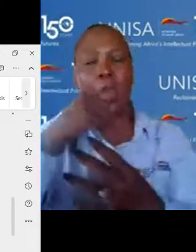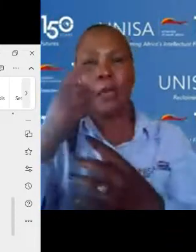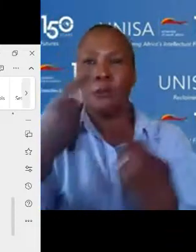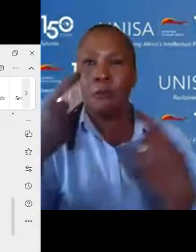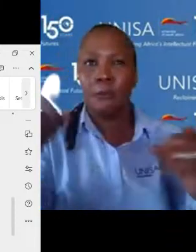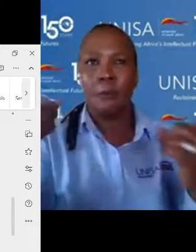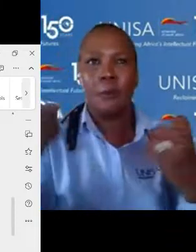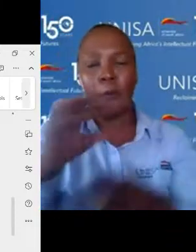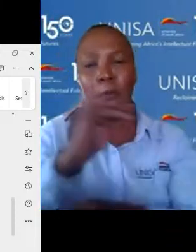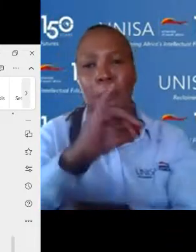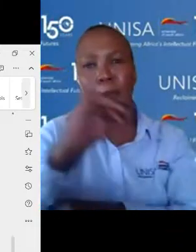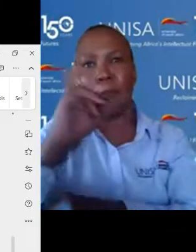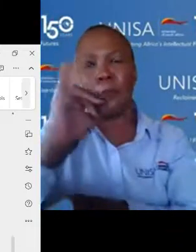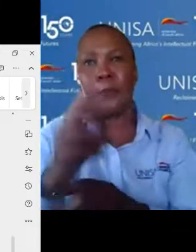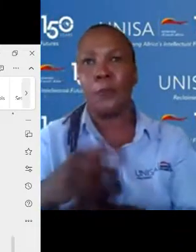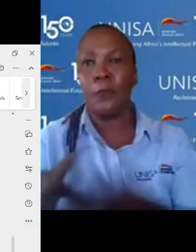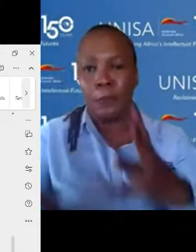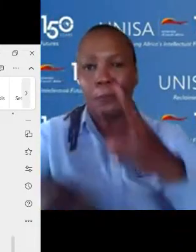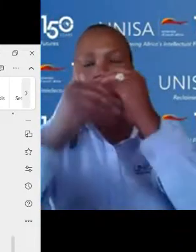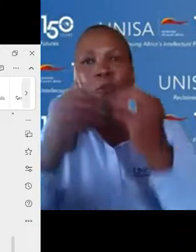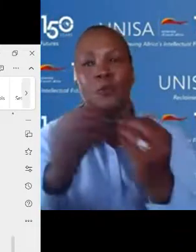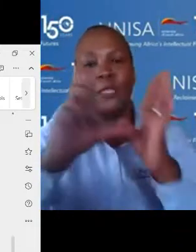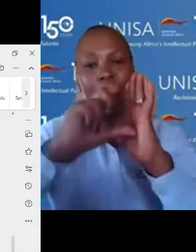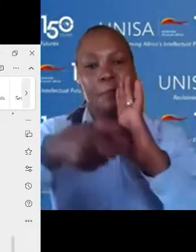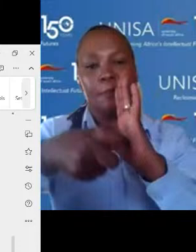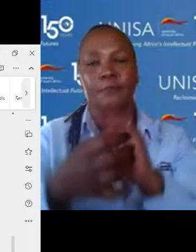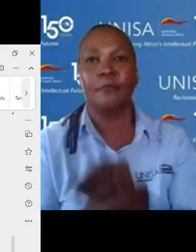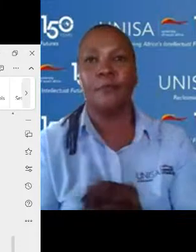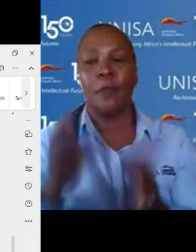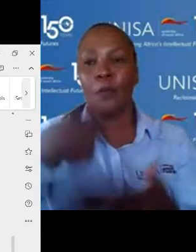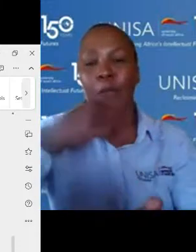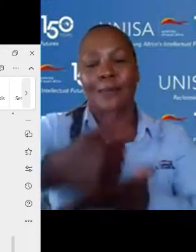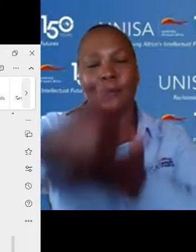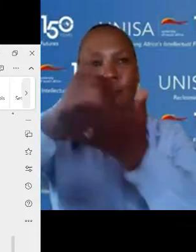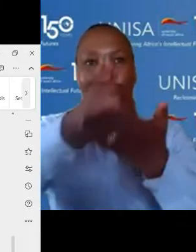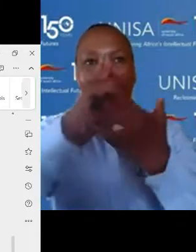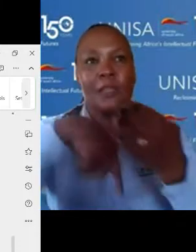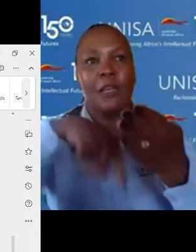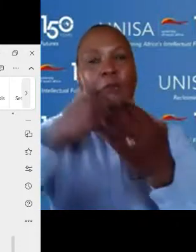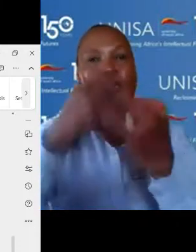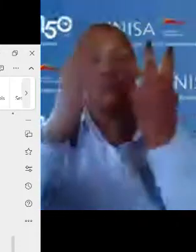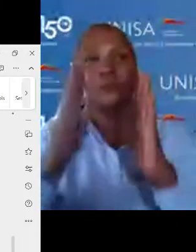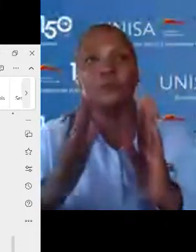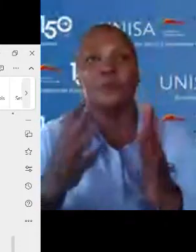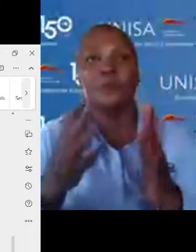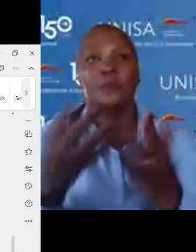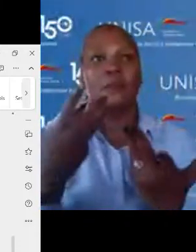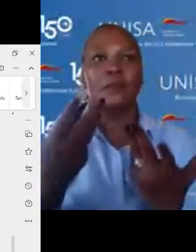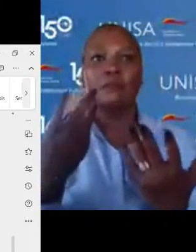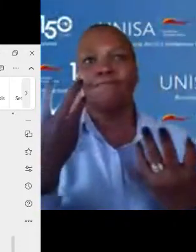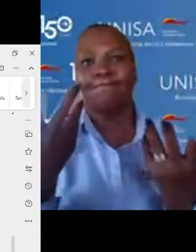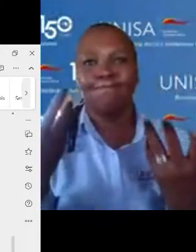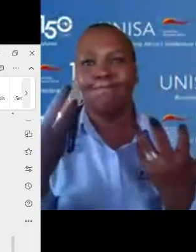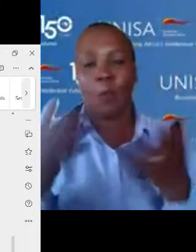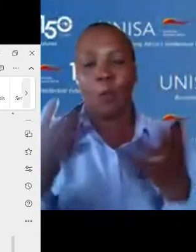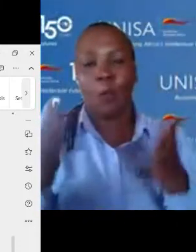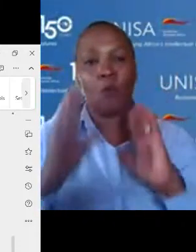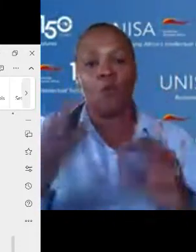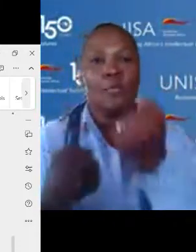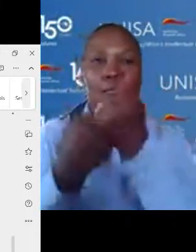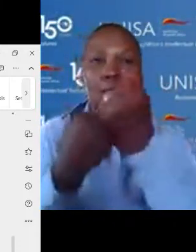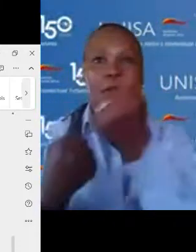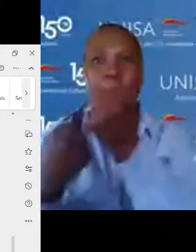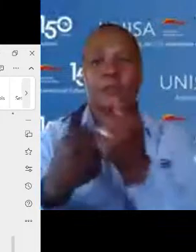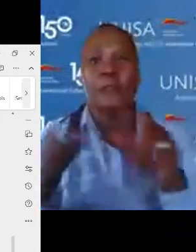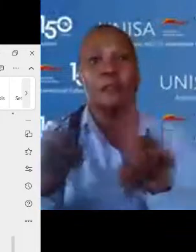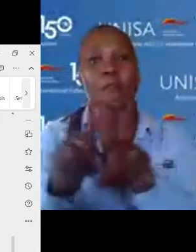disability. We assist students with human support. Human support, it's